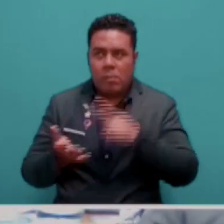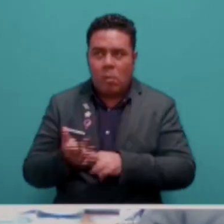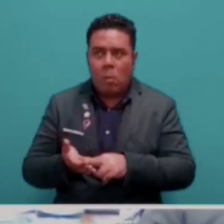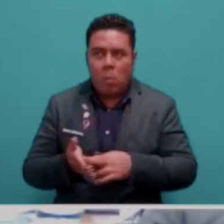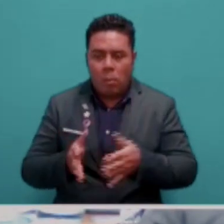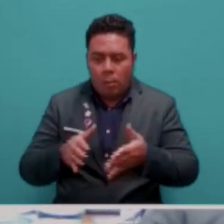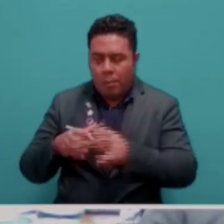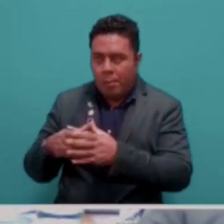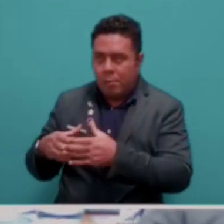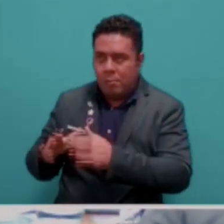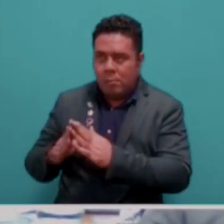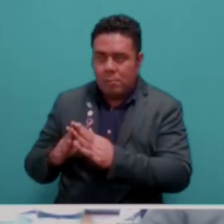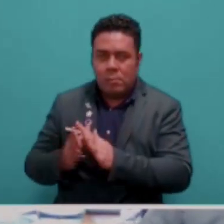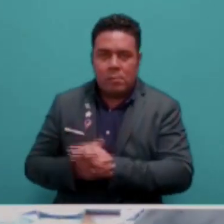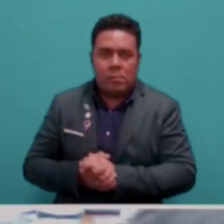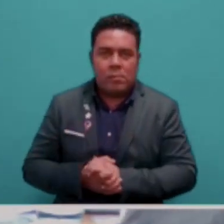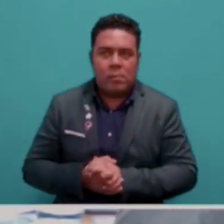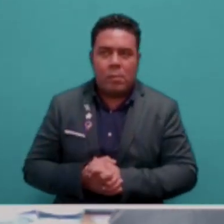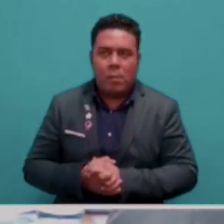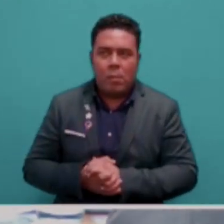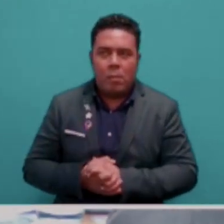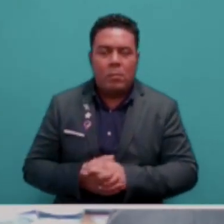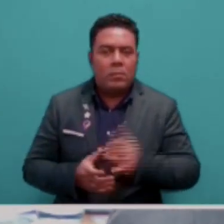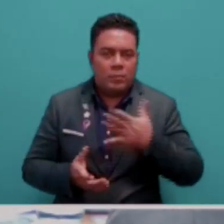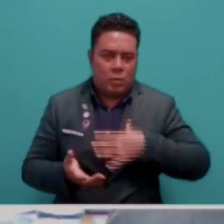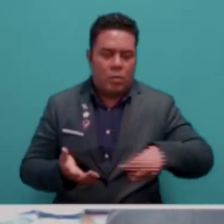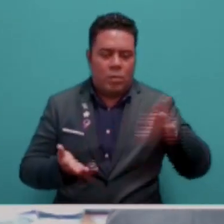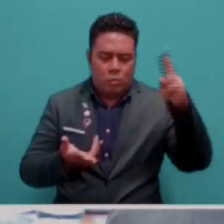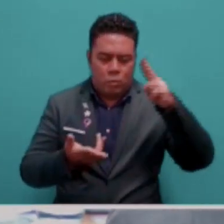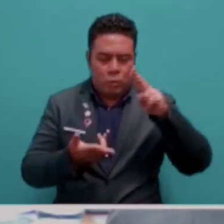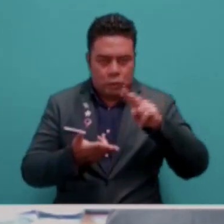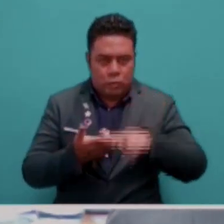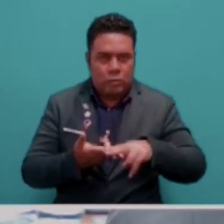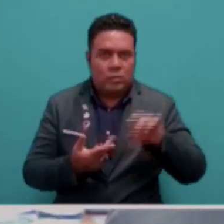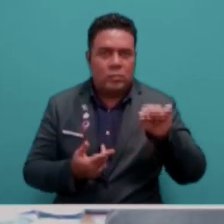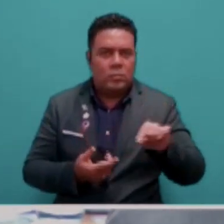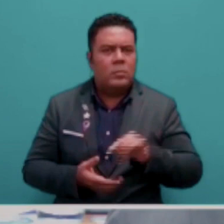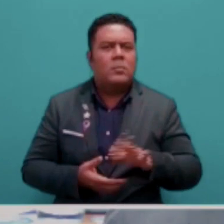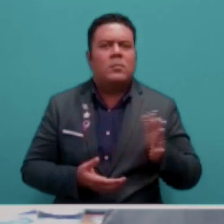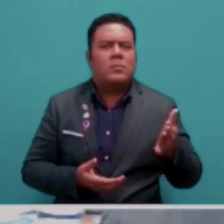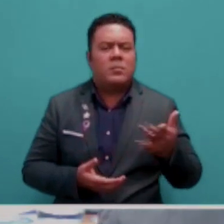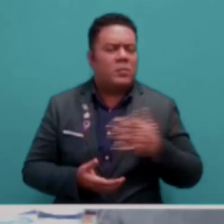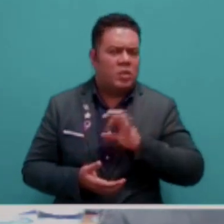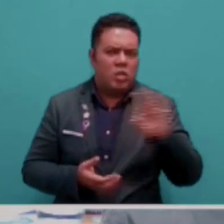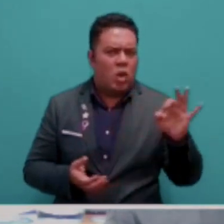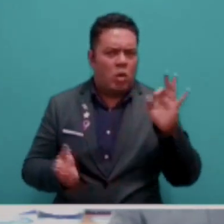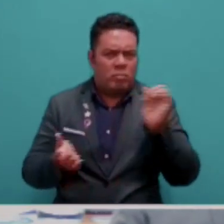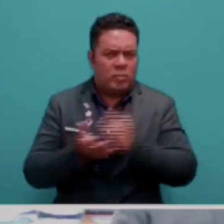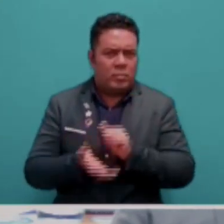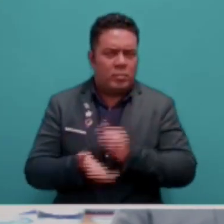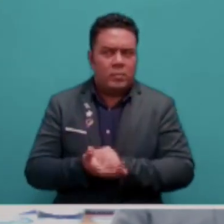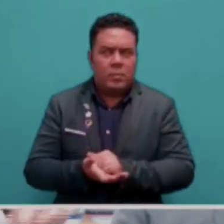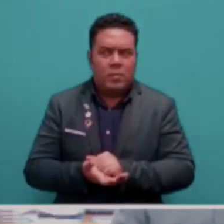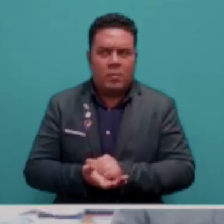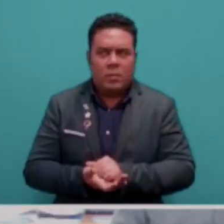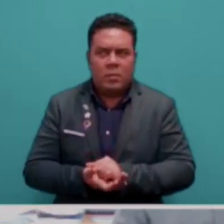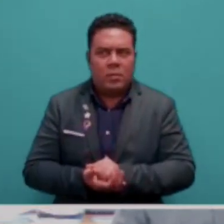Emoluments Committee is still pending. You want to reduce this. It's illogical.